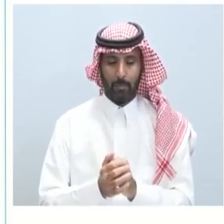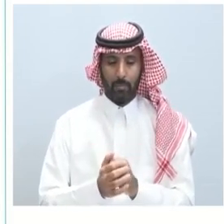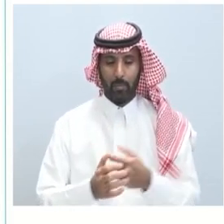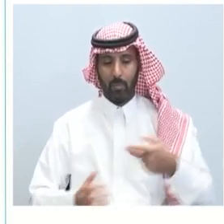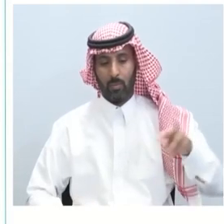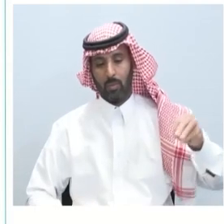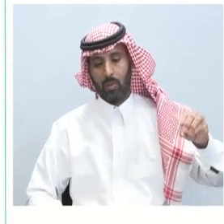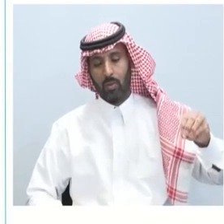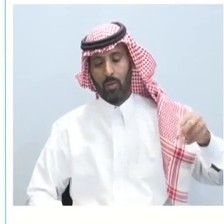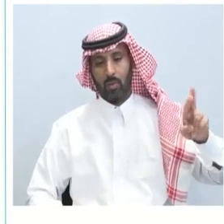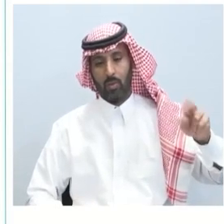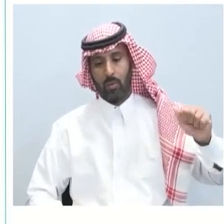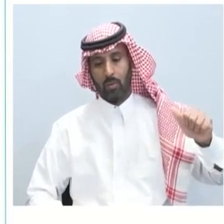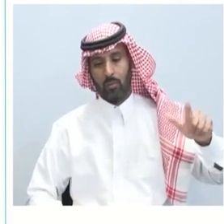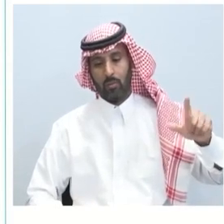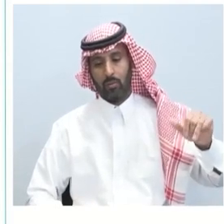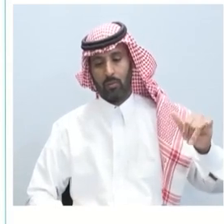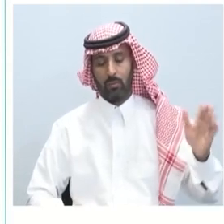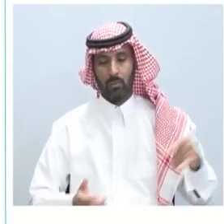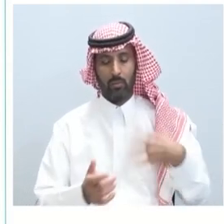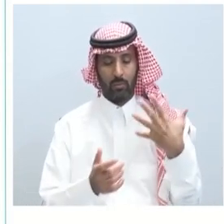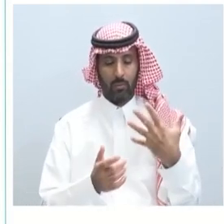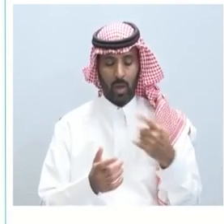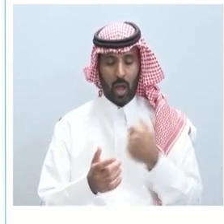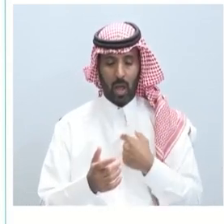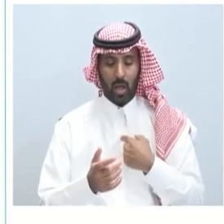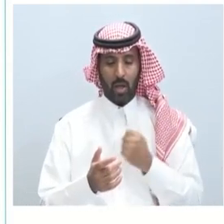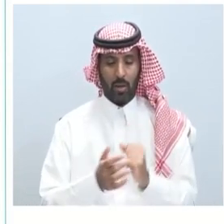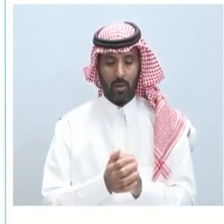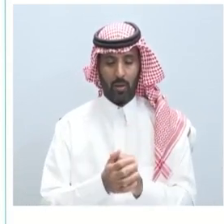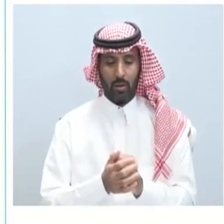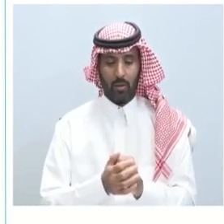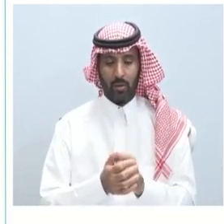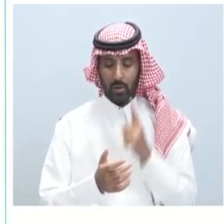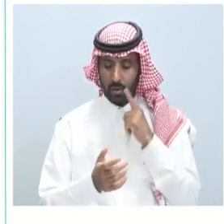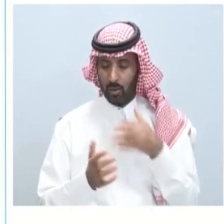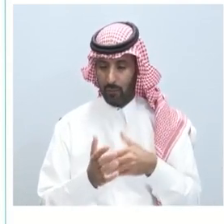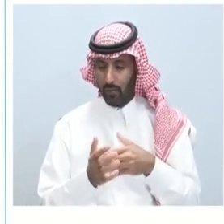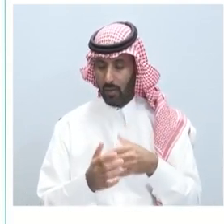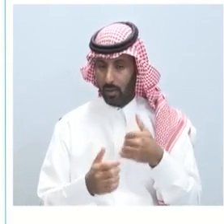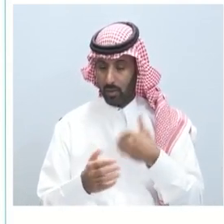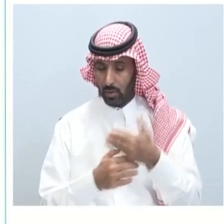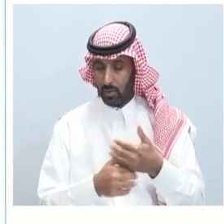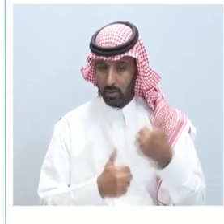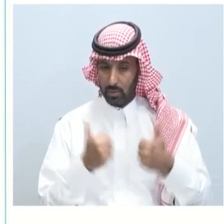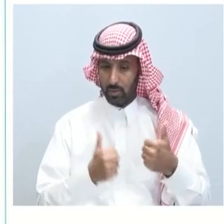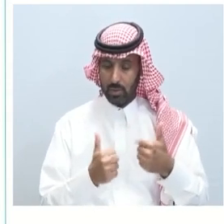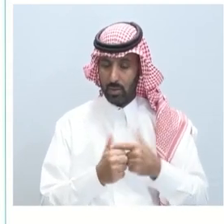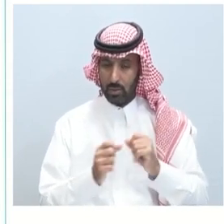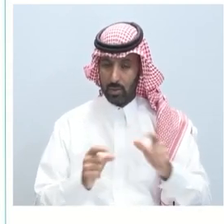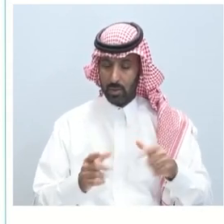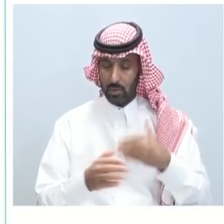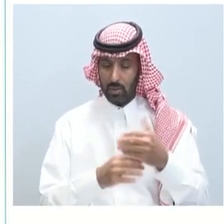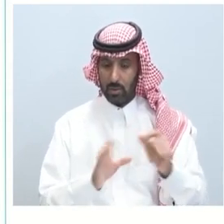morally wrong to buy stolen goods. Number five, I taking final exams next week.